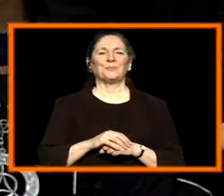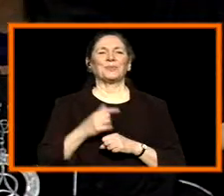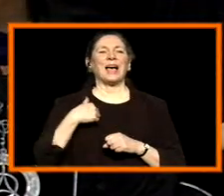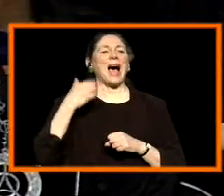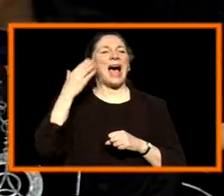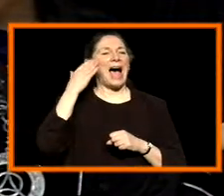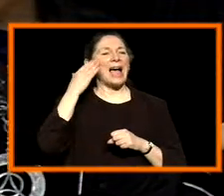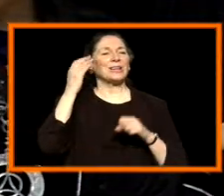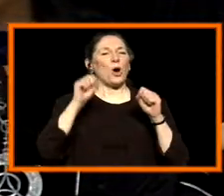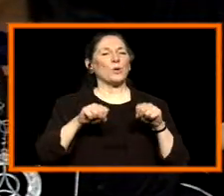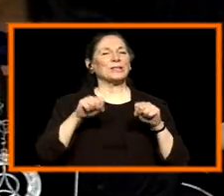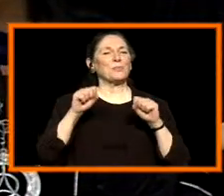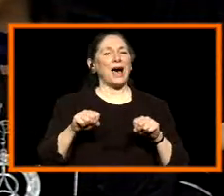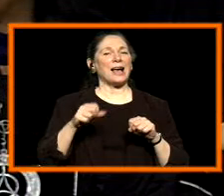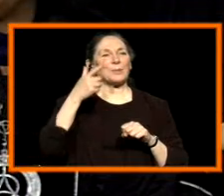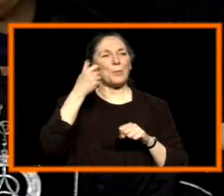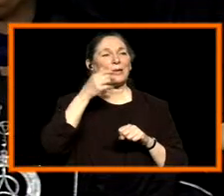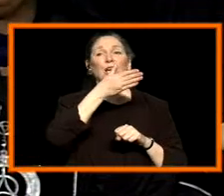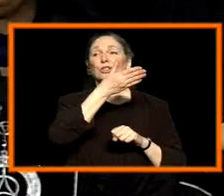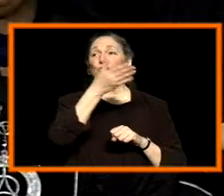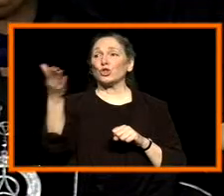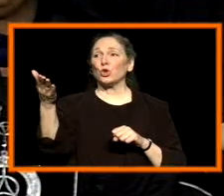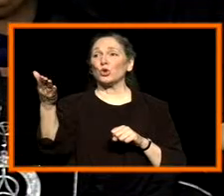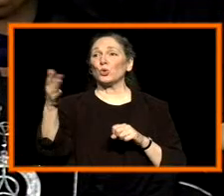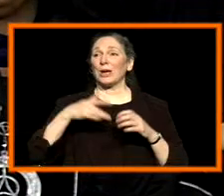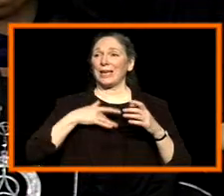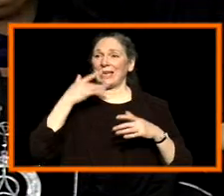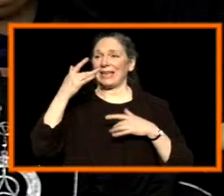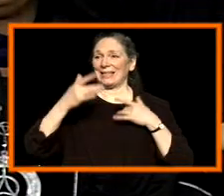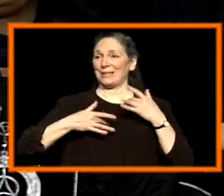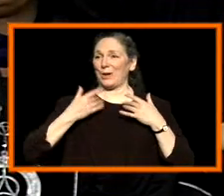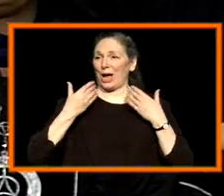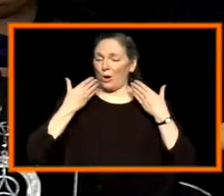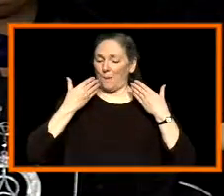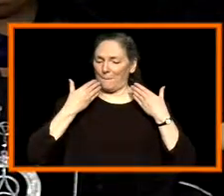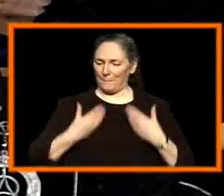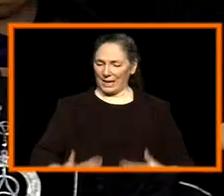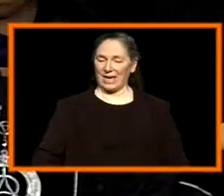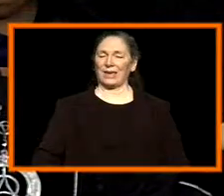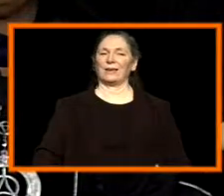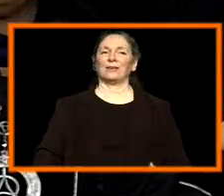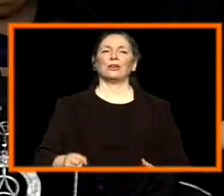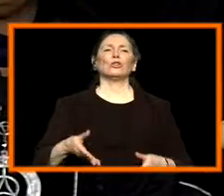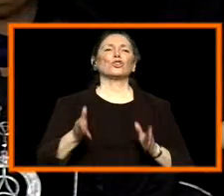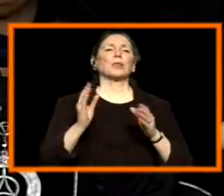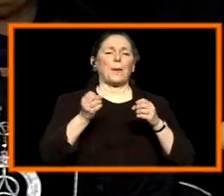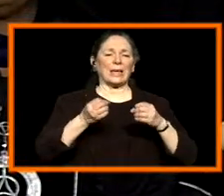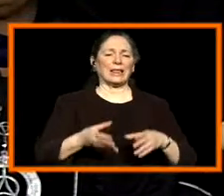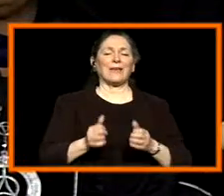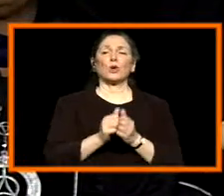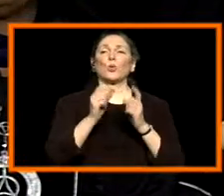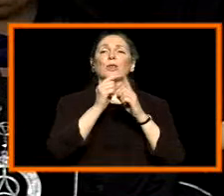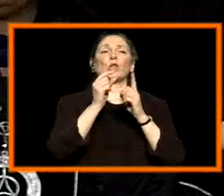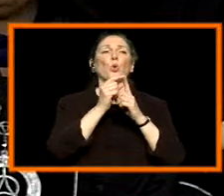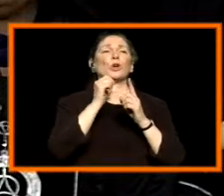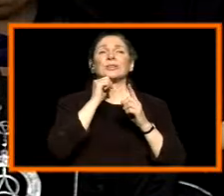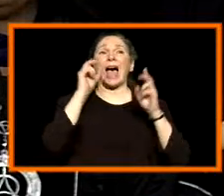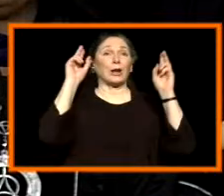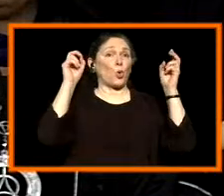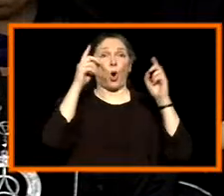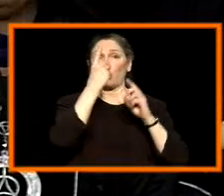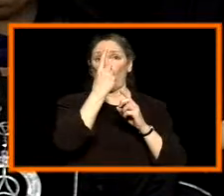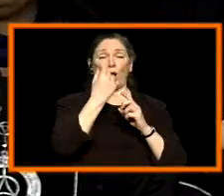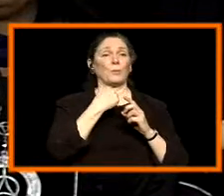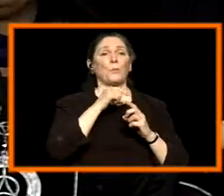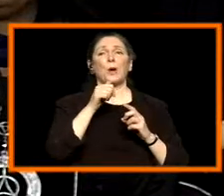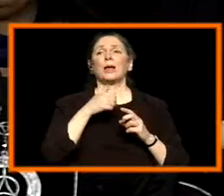I know it is possible because you inspire me. So let me leave you then with these words, not a single quote to inspire